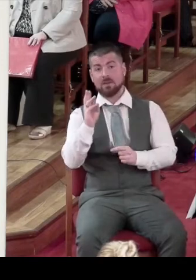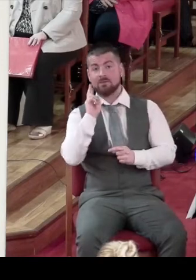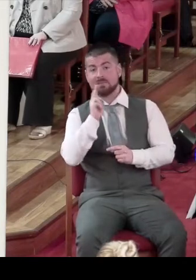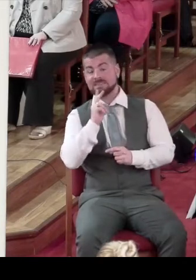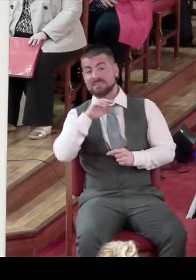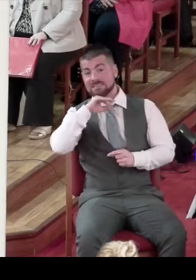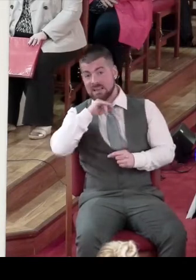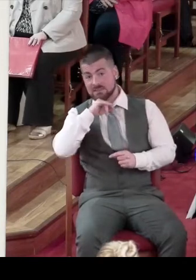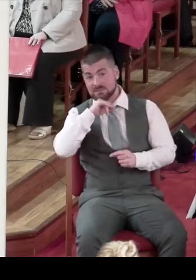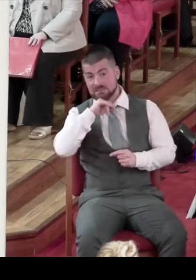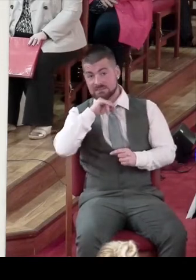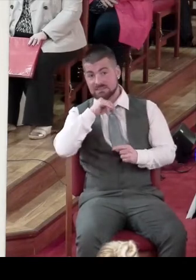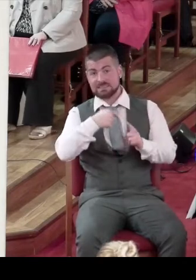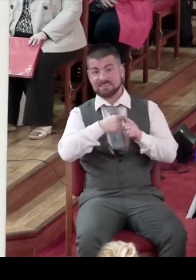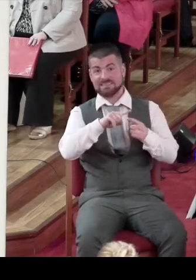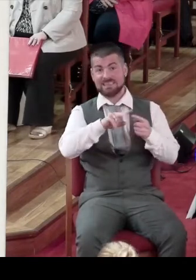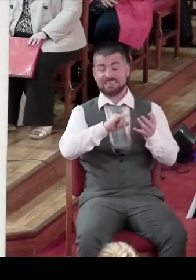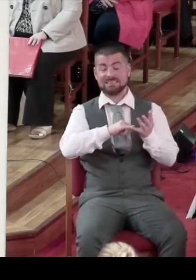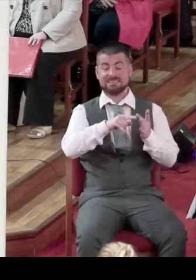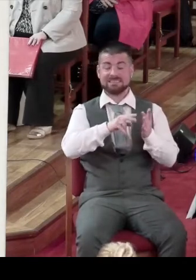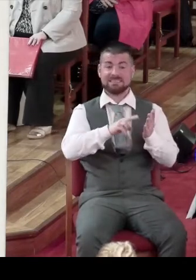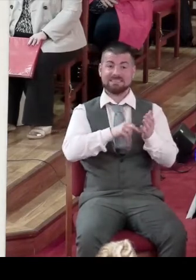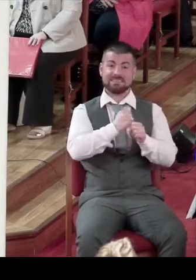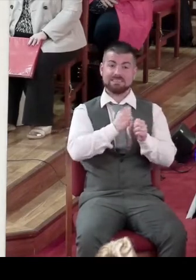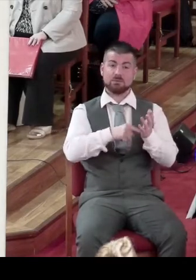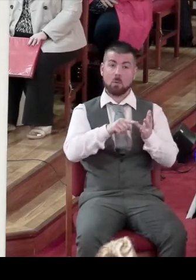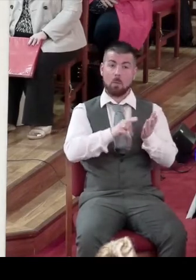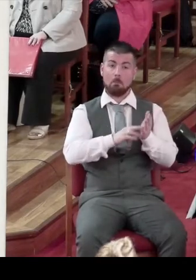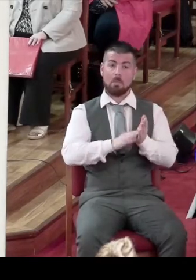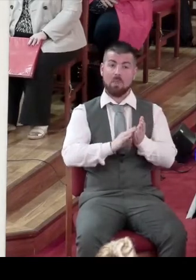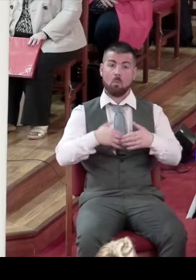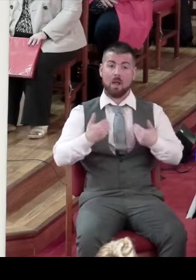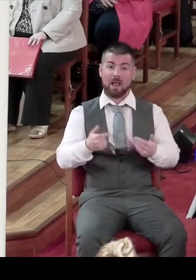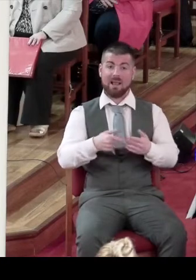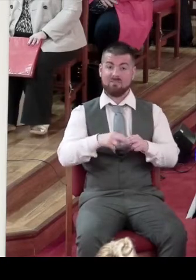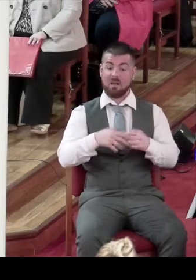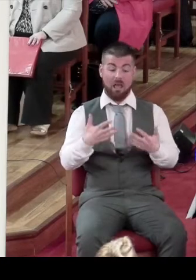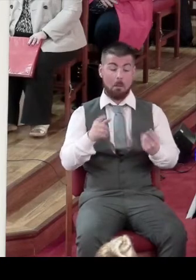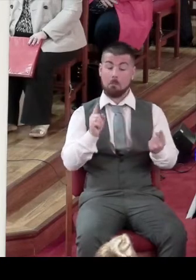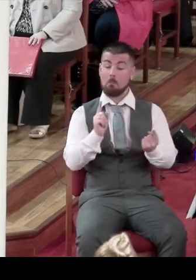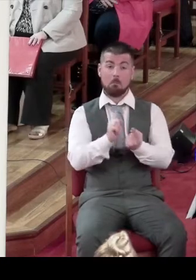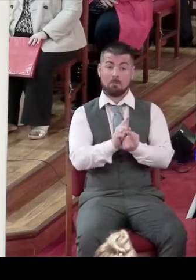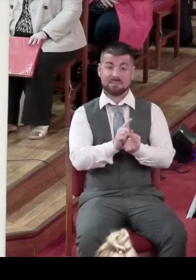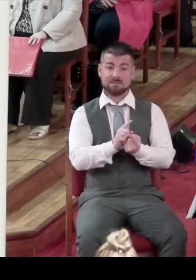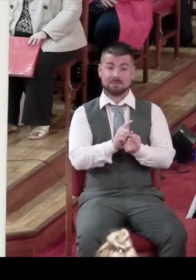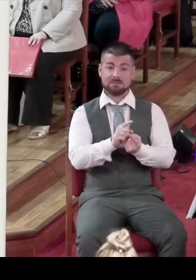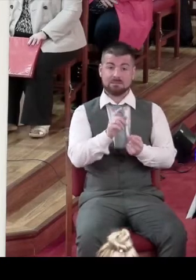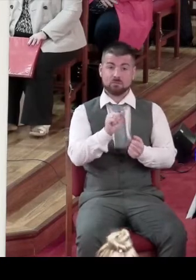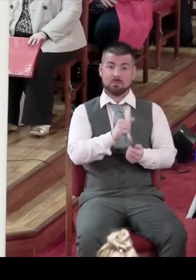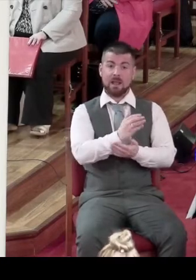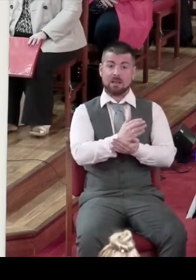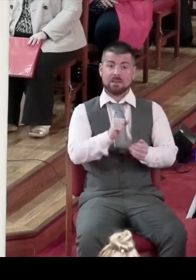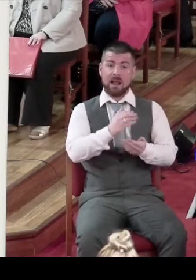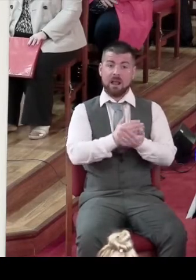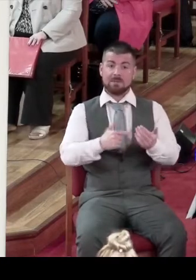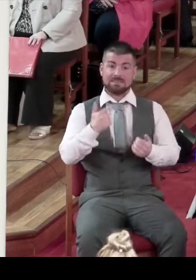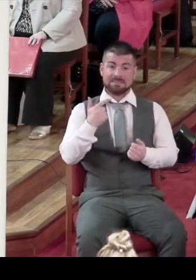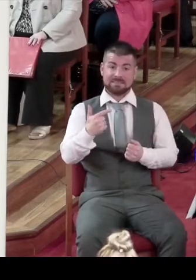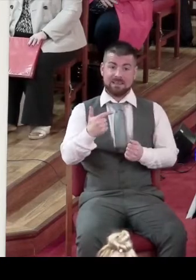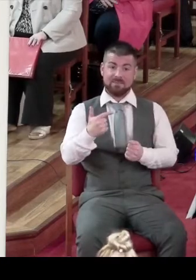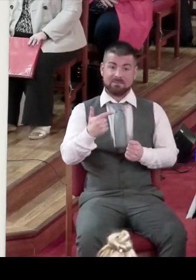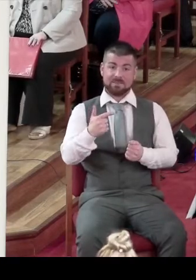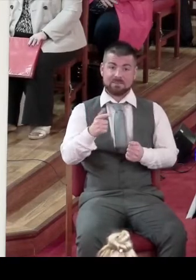Friday, Saturday is Keswick and Motherwell. If you've not been to that, then each evening at 7:30,